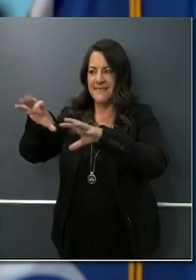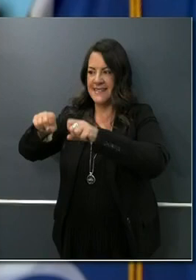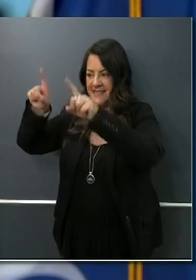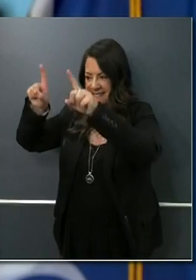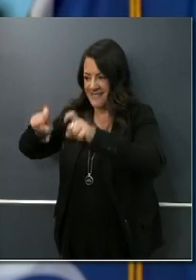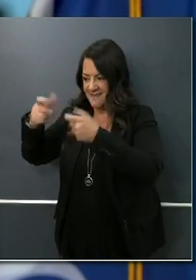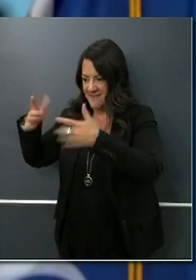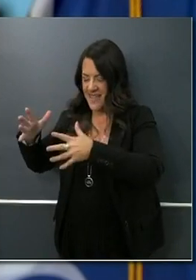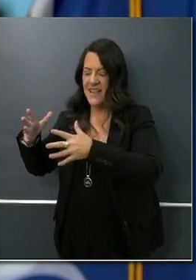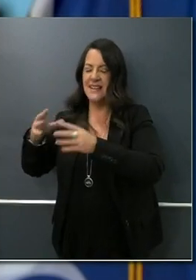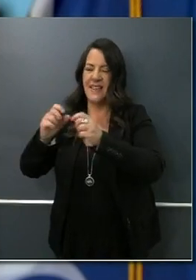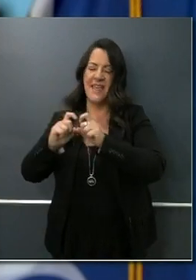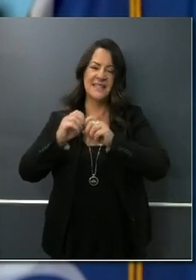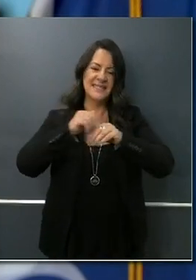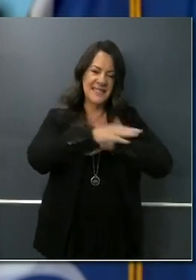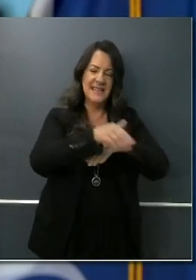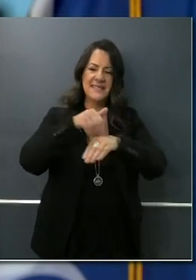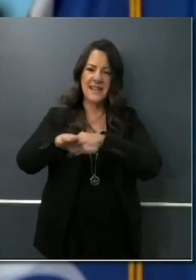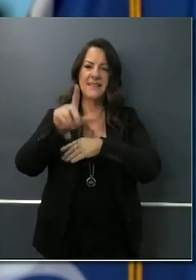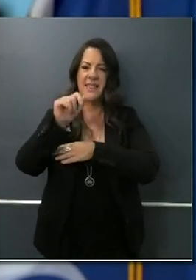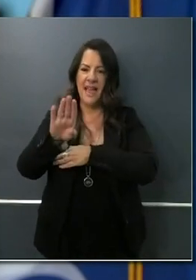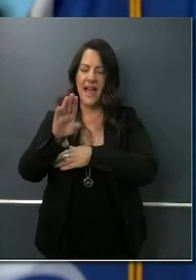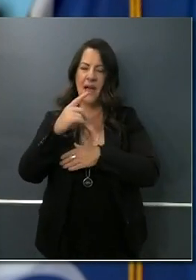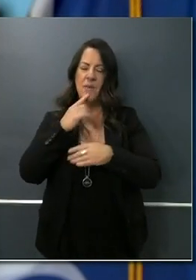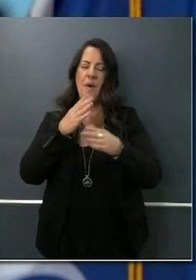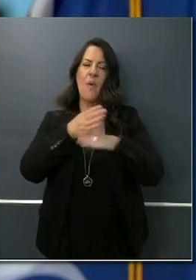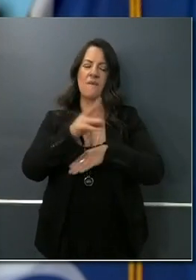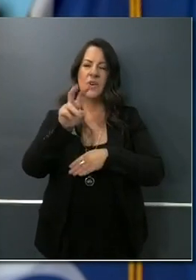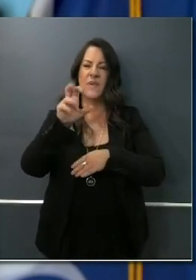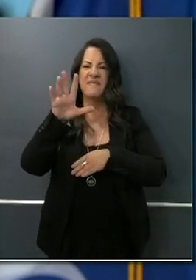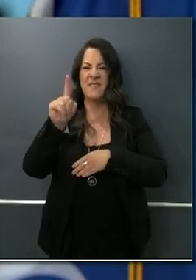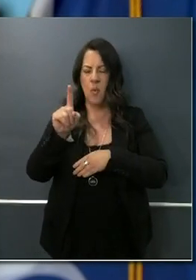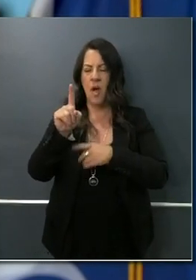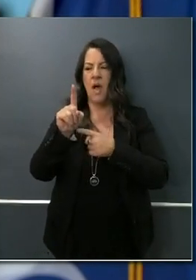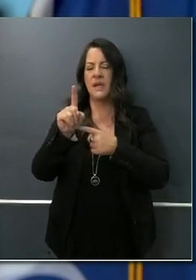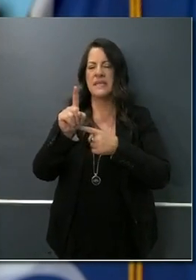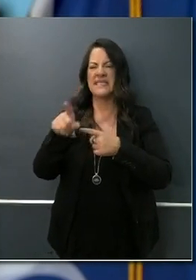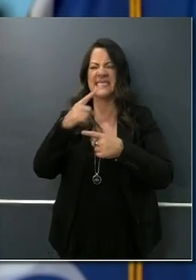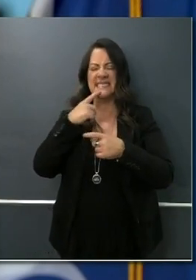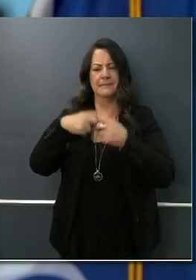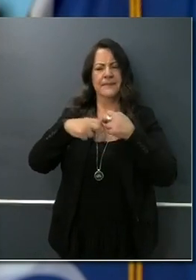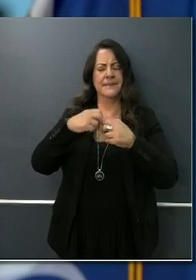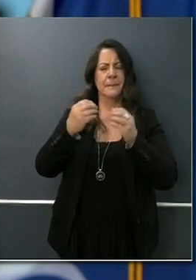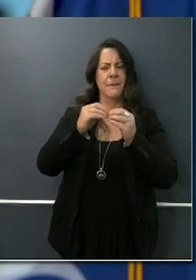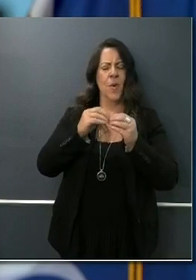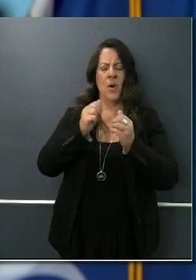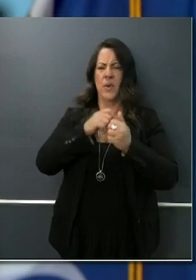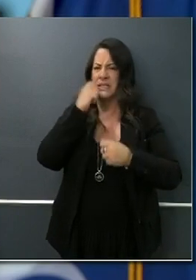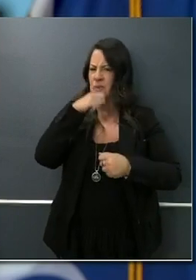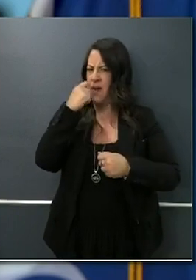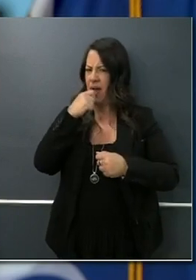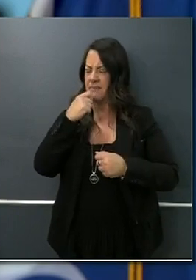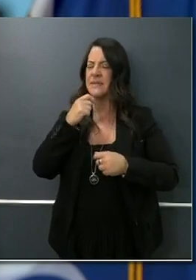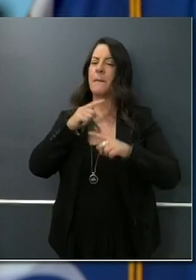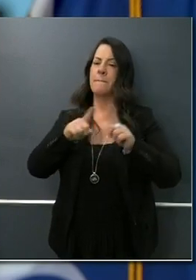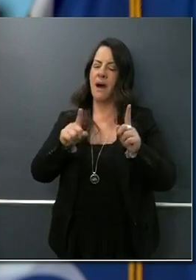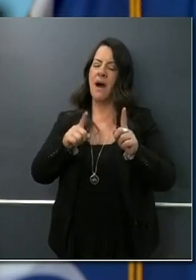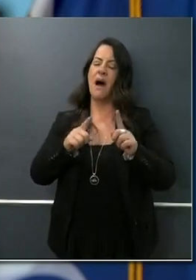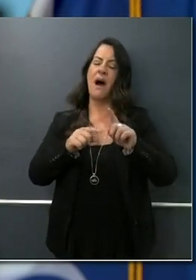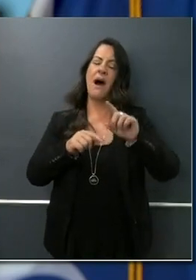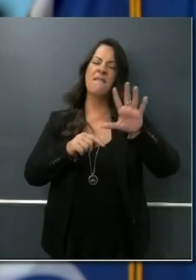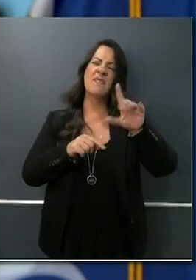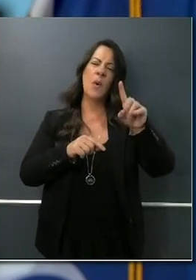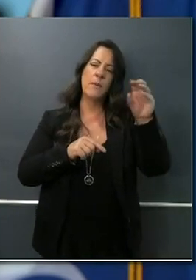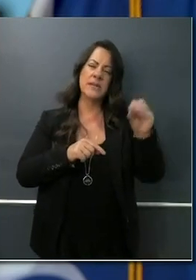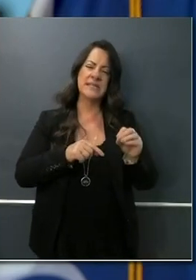the 251 largest testing providers said swabs was the number one issue. 50% said some of the testing kits,